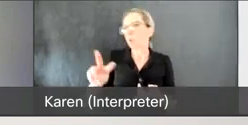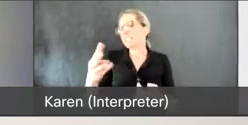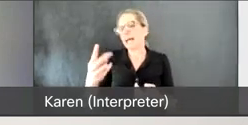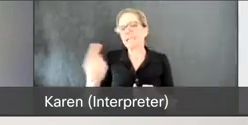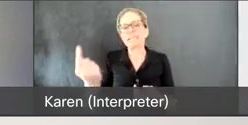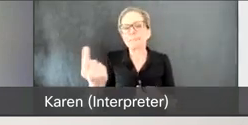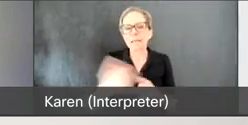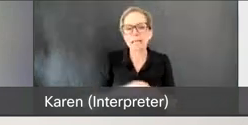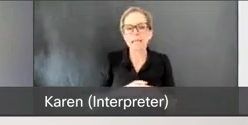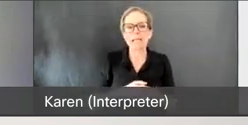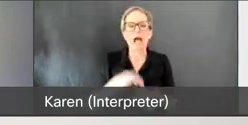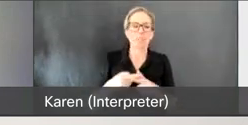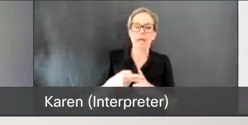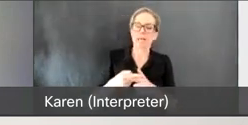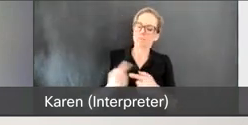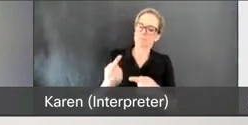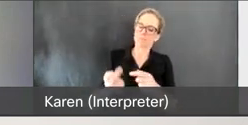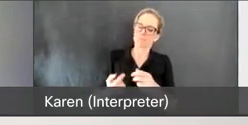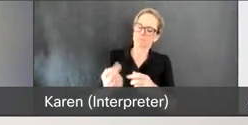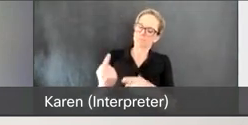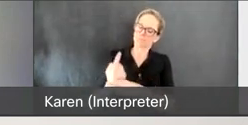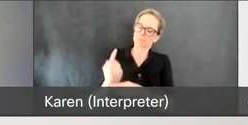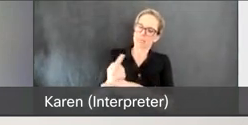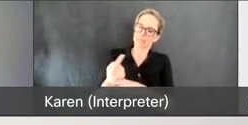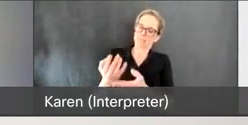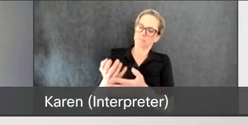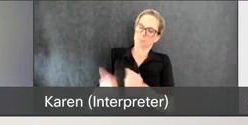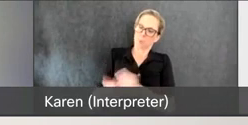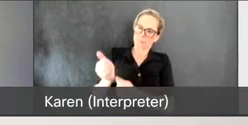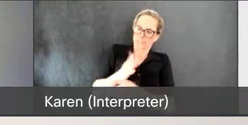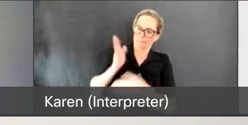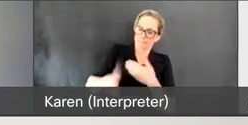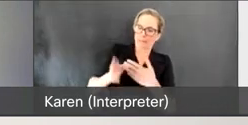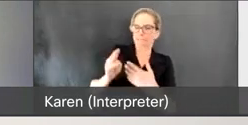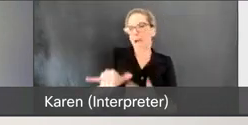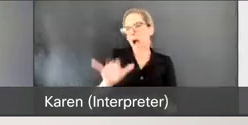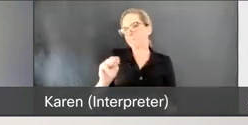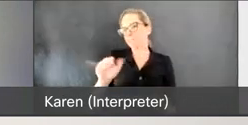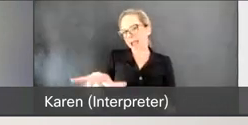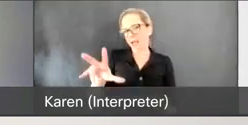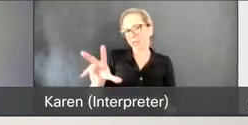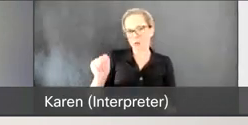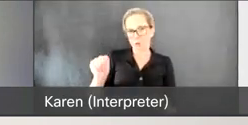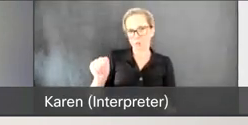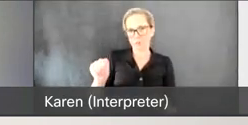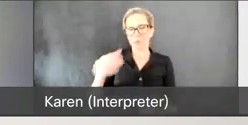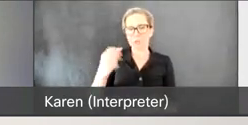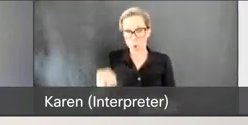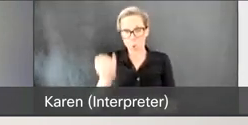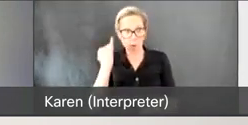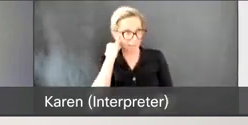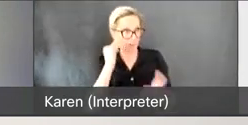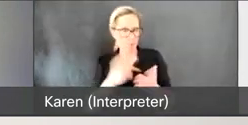substantially completed by May 30th, right? So that way, if the project doesn't start until May